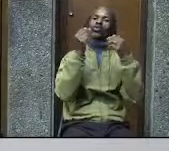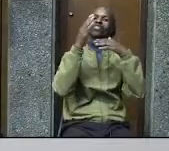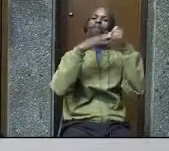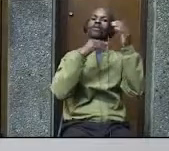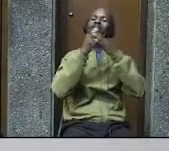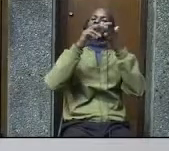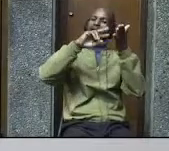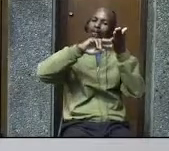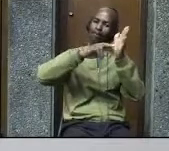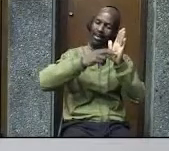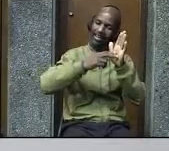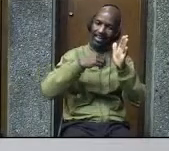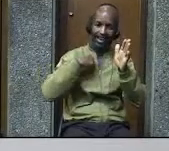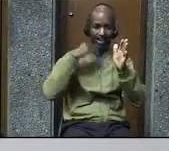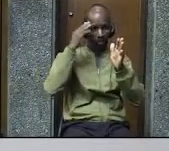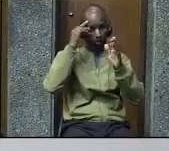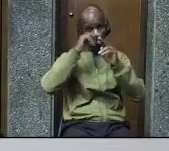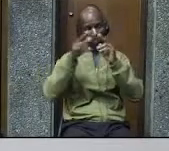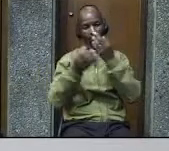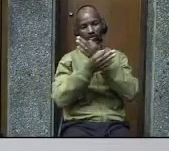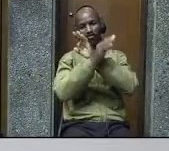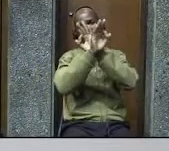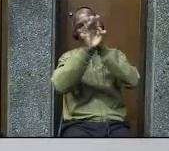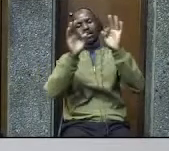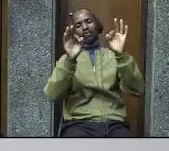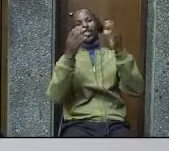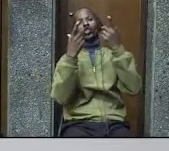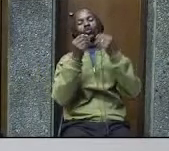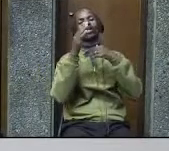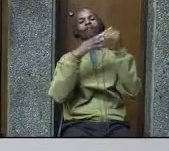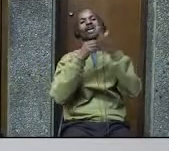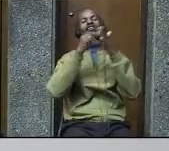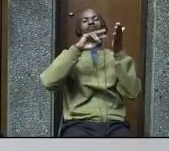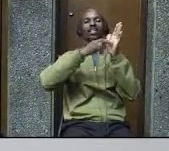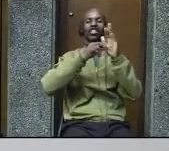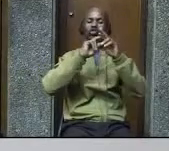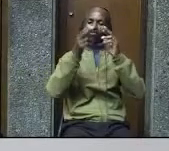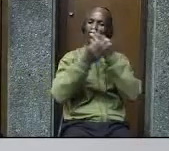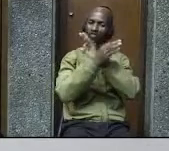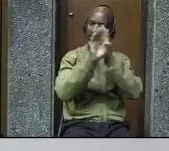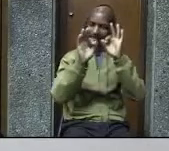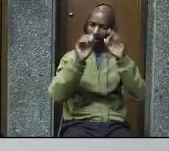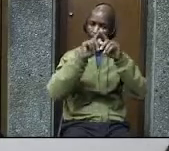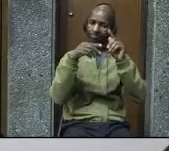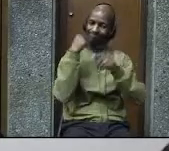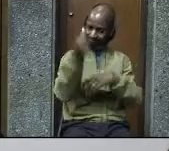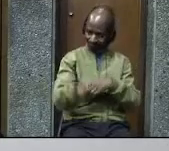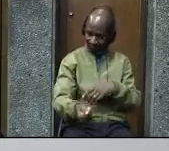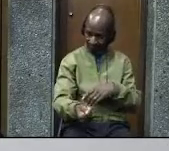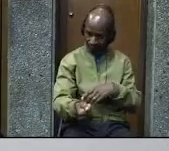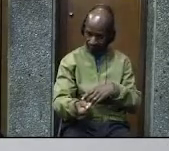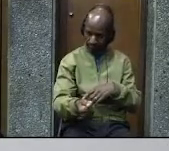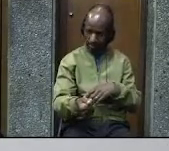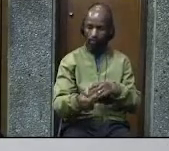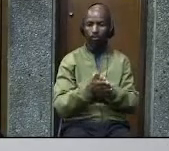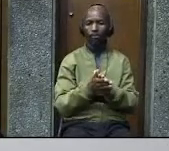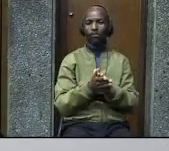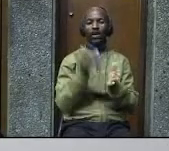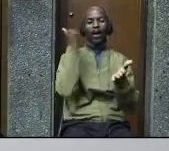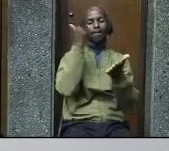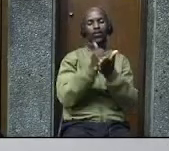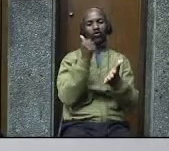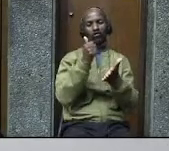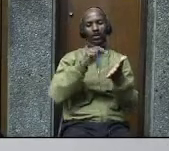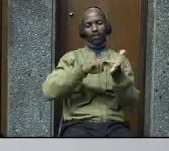building plans, and because I know they are not for free. To do that building plan does not come for free. She paid for those things. They approved